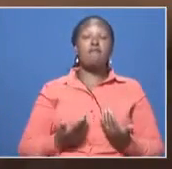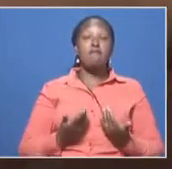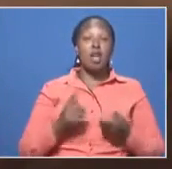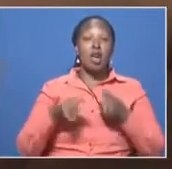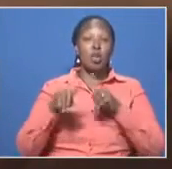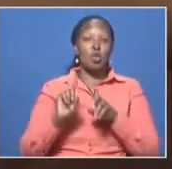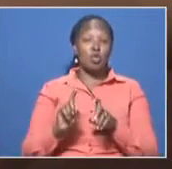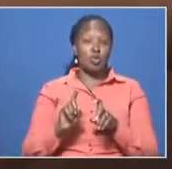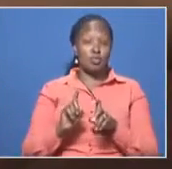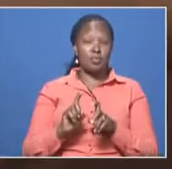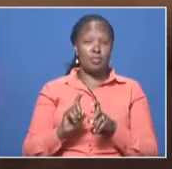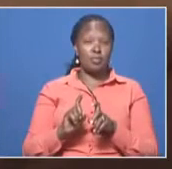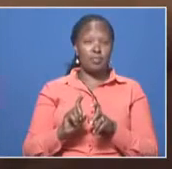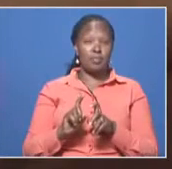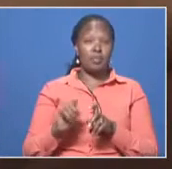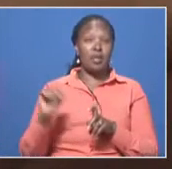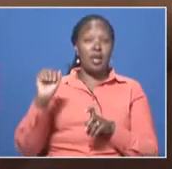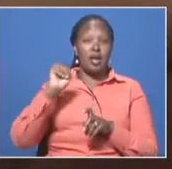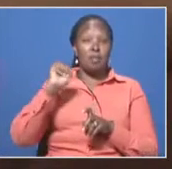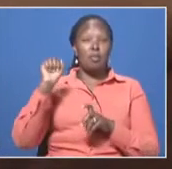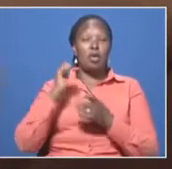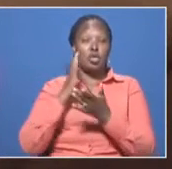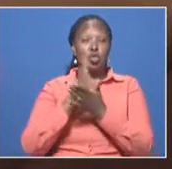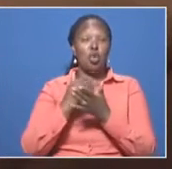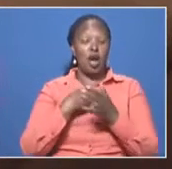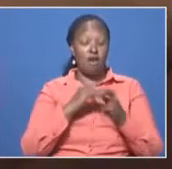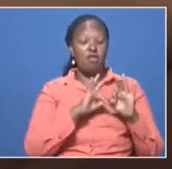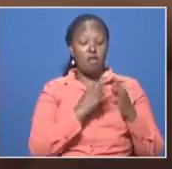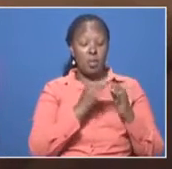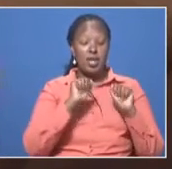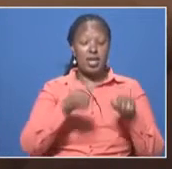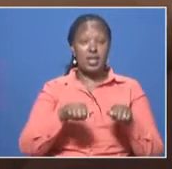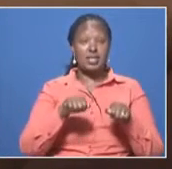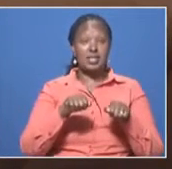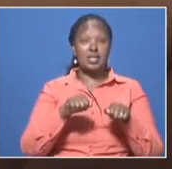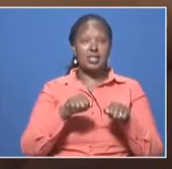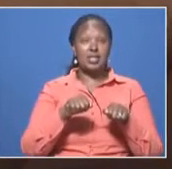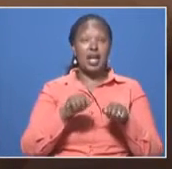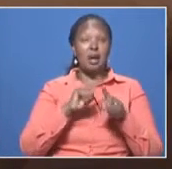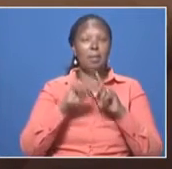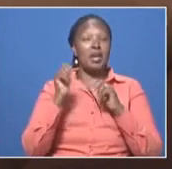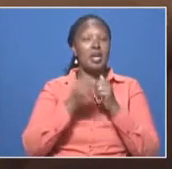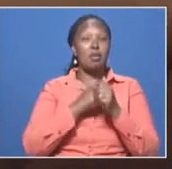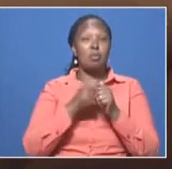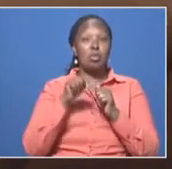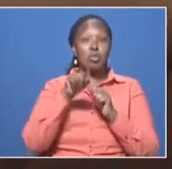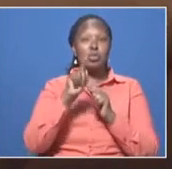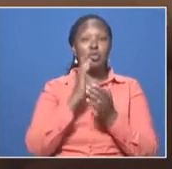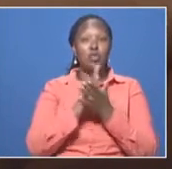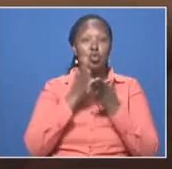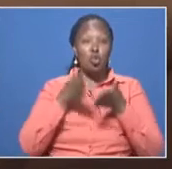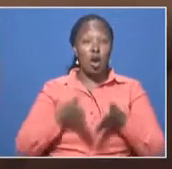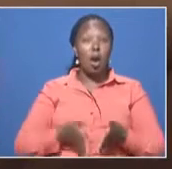Well, yes, there's politics and there's family, but you cannot run away from the fact that you were born